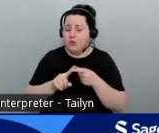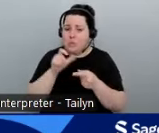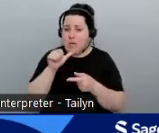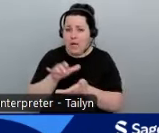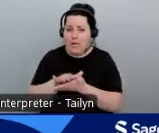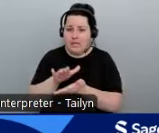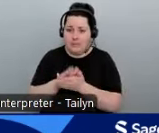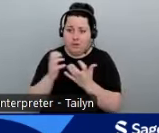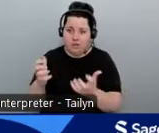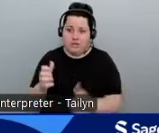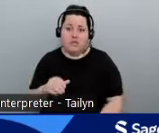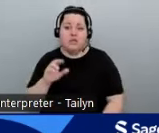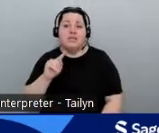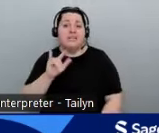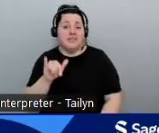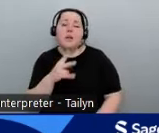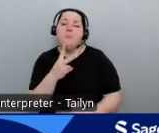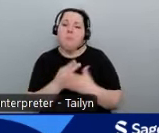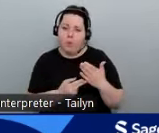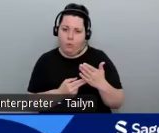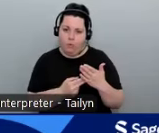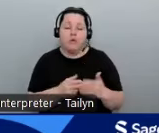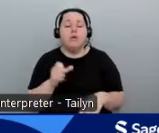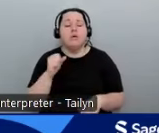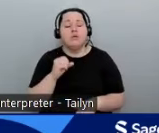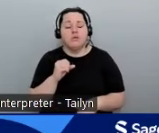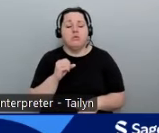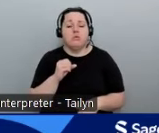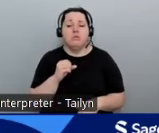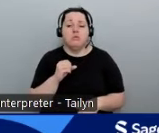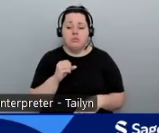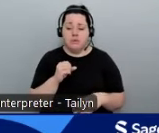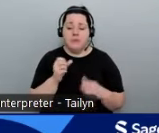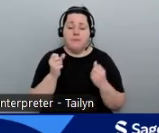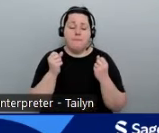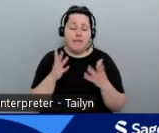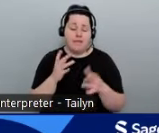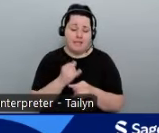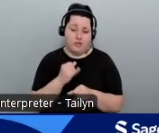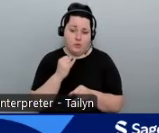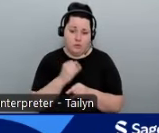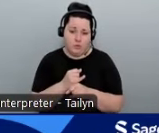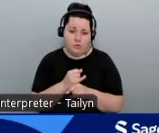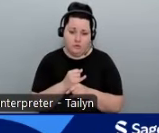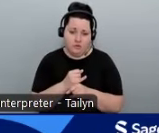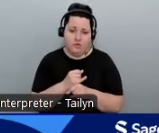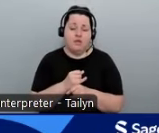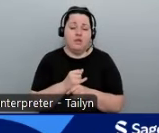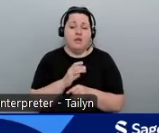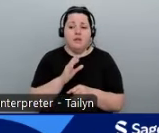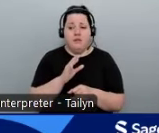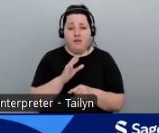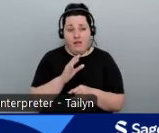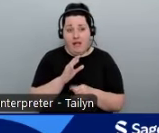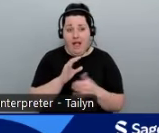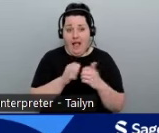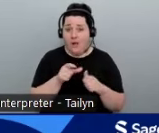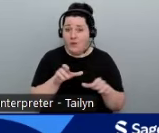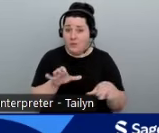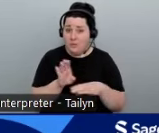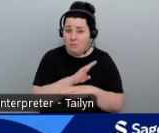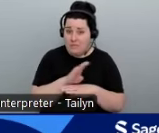They do both. So let me just cover this, because a lot of institutions are changing really the way that they do business